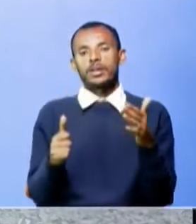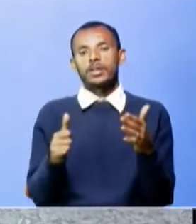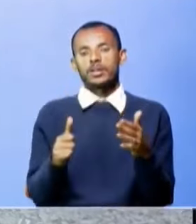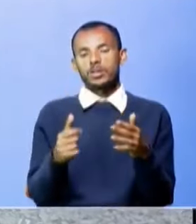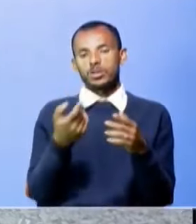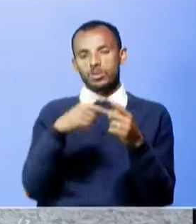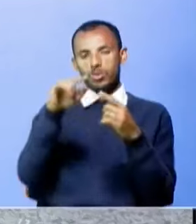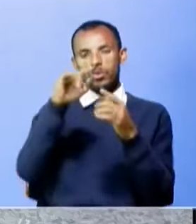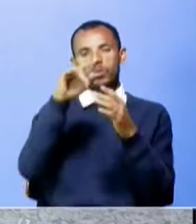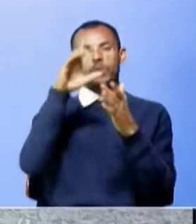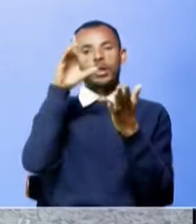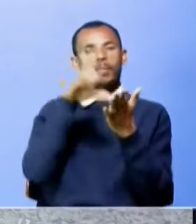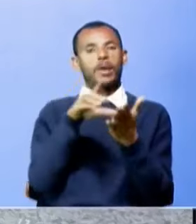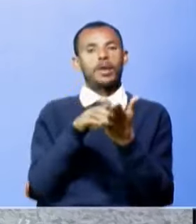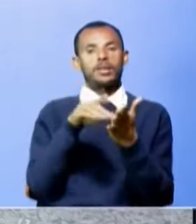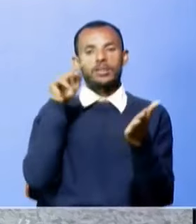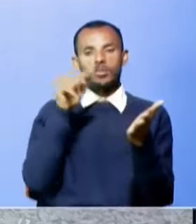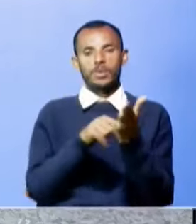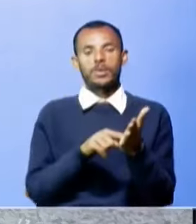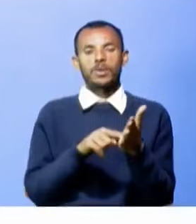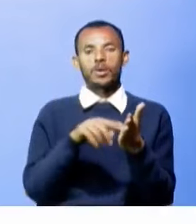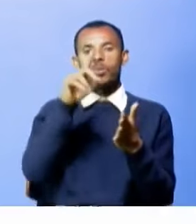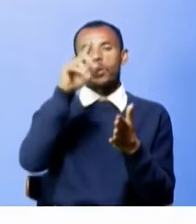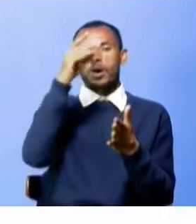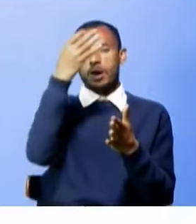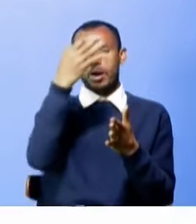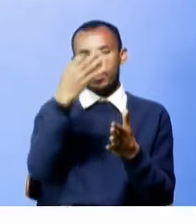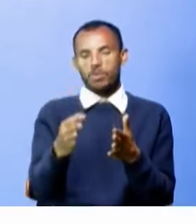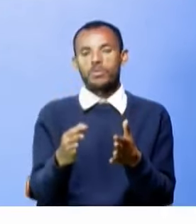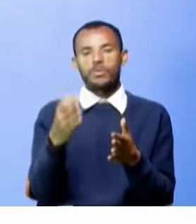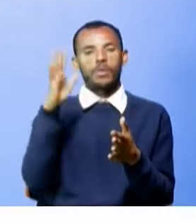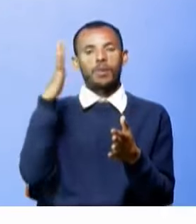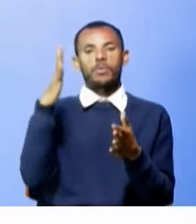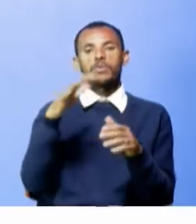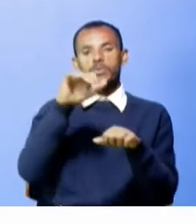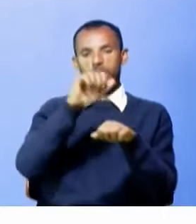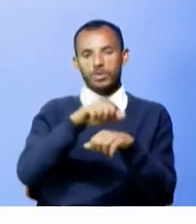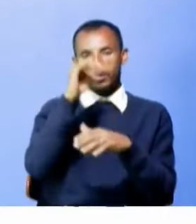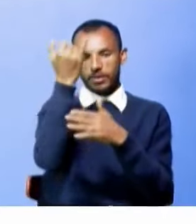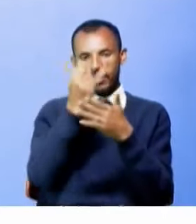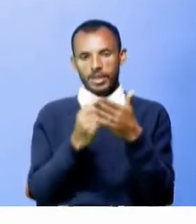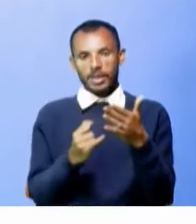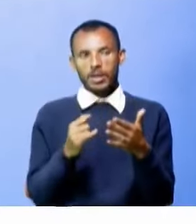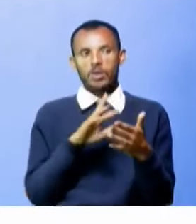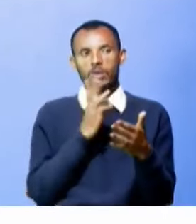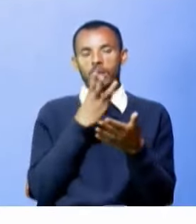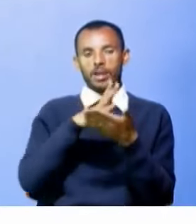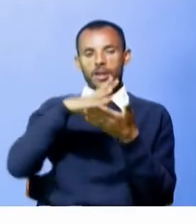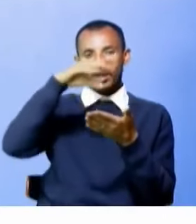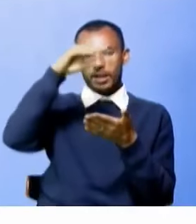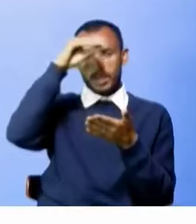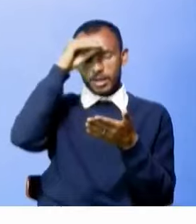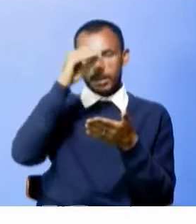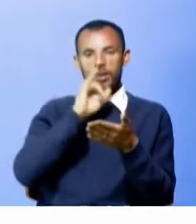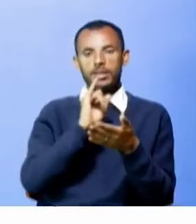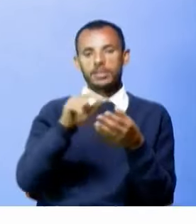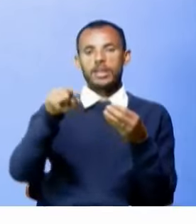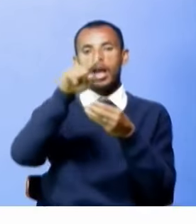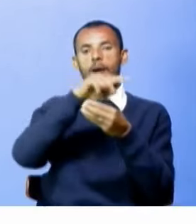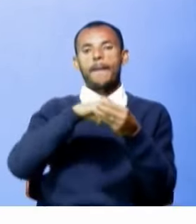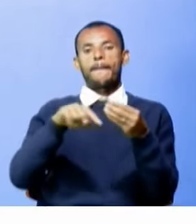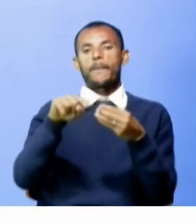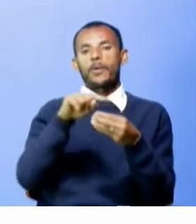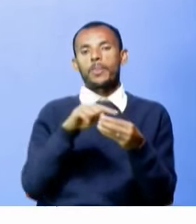to remind you some of the points, one of the type of solid figure that we have seen is about